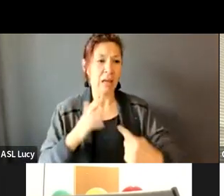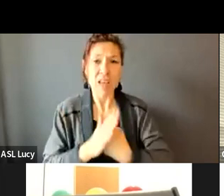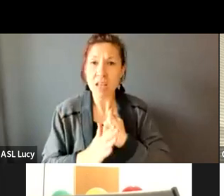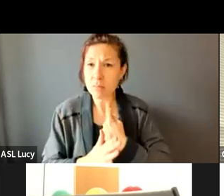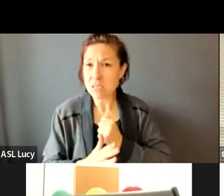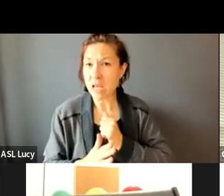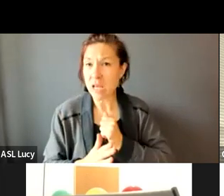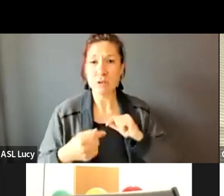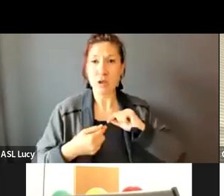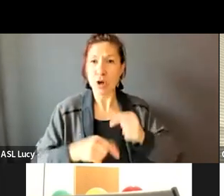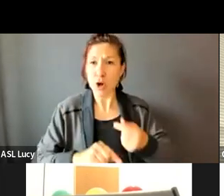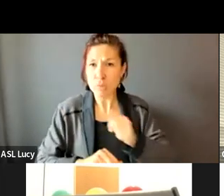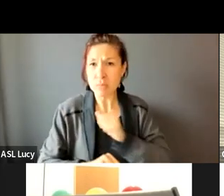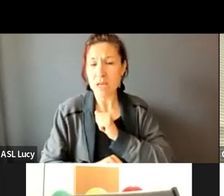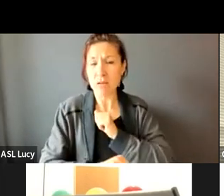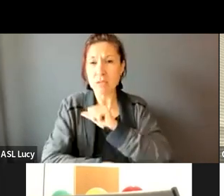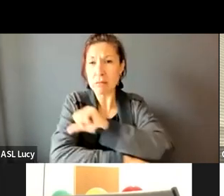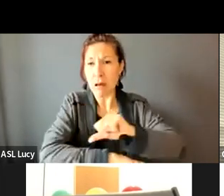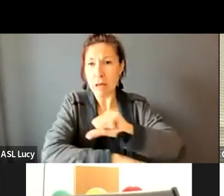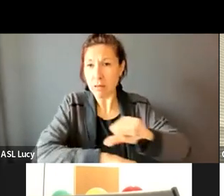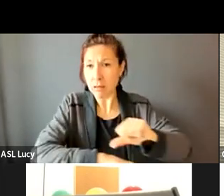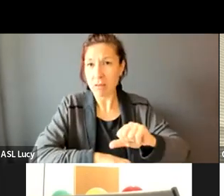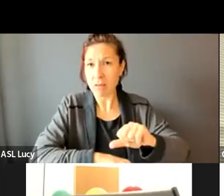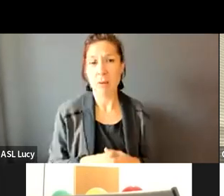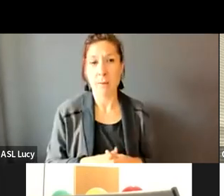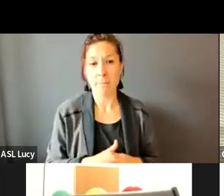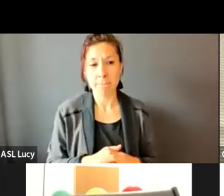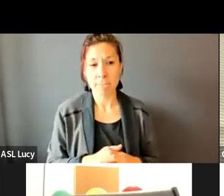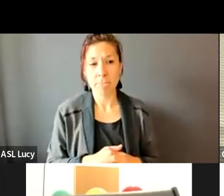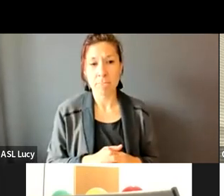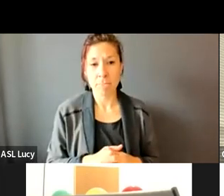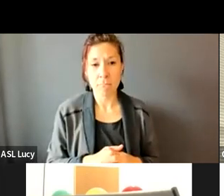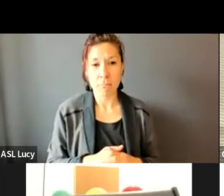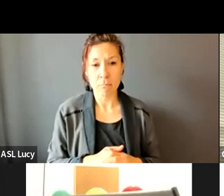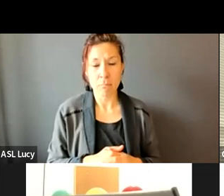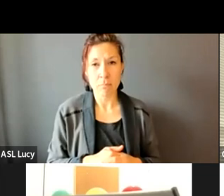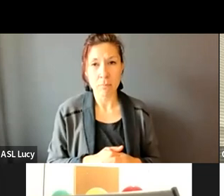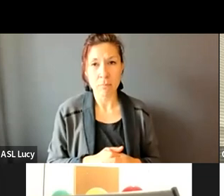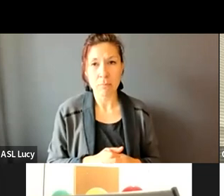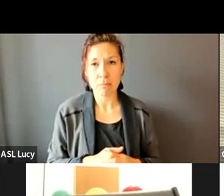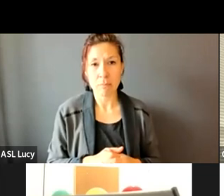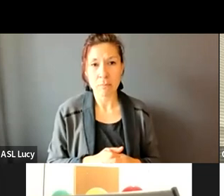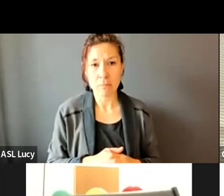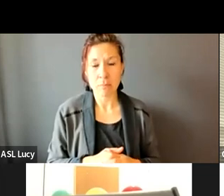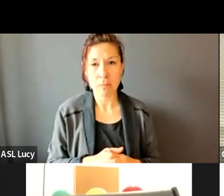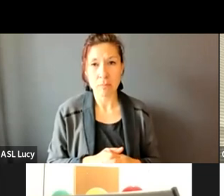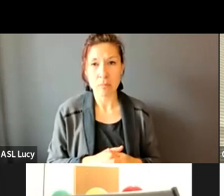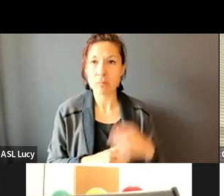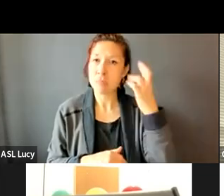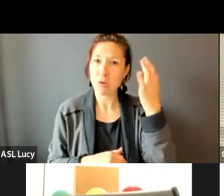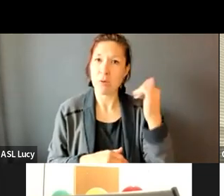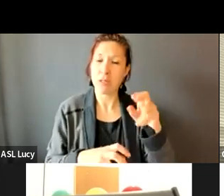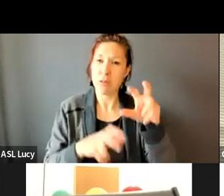of self-harm cutting behaviors um all which speak to the continued need for us to invest in mental health for students